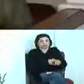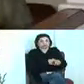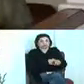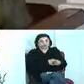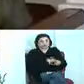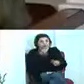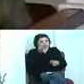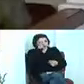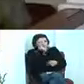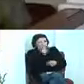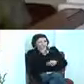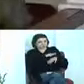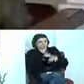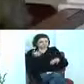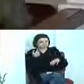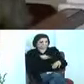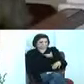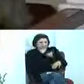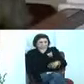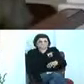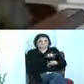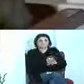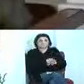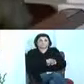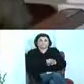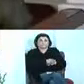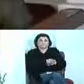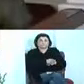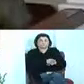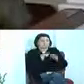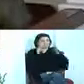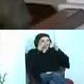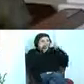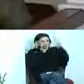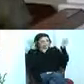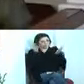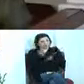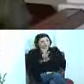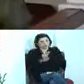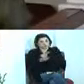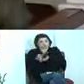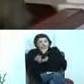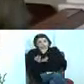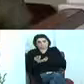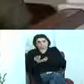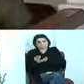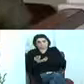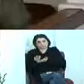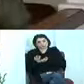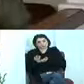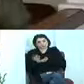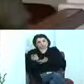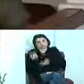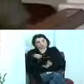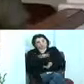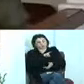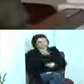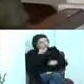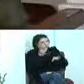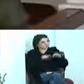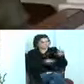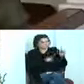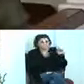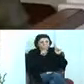God is calling us to a level of wholeness. And we can't